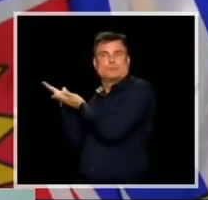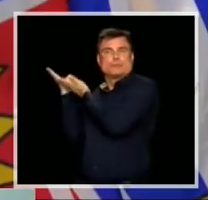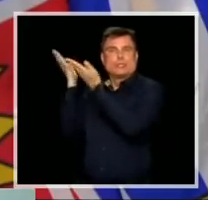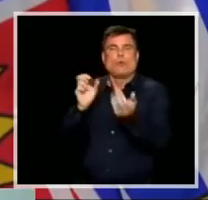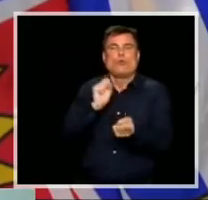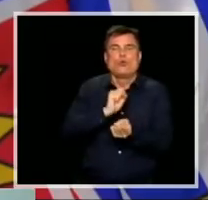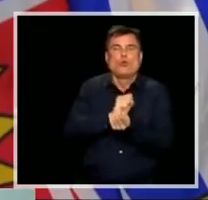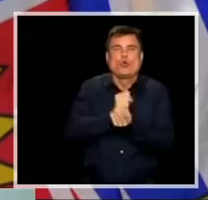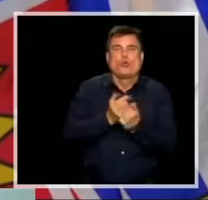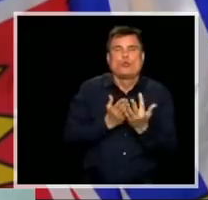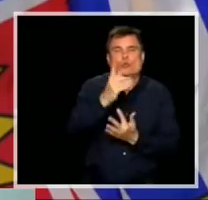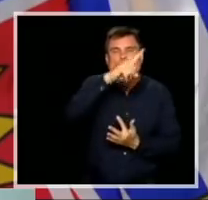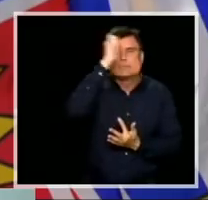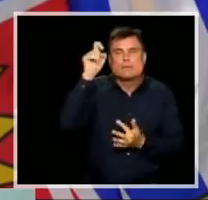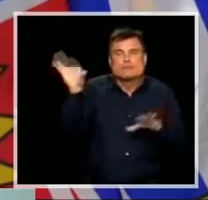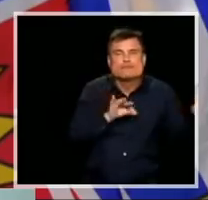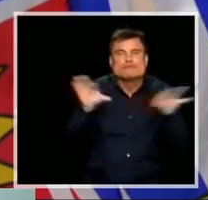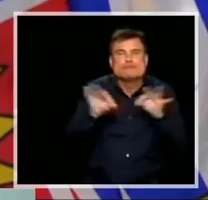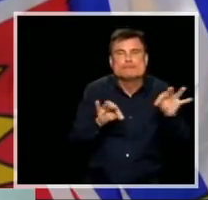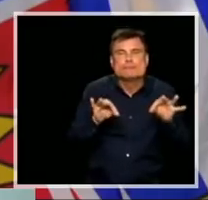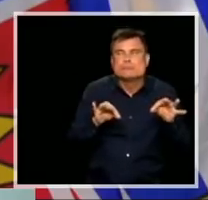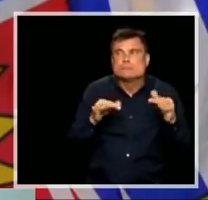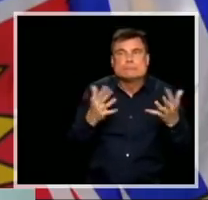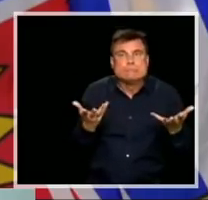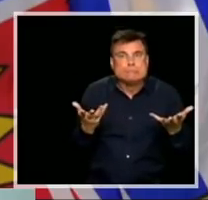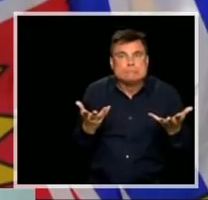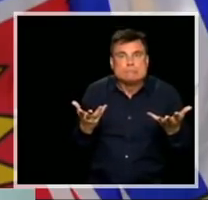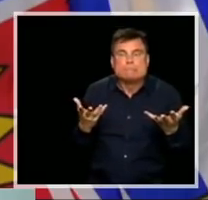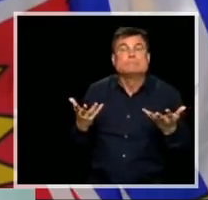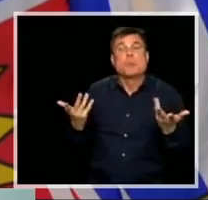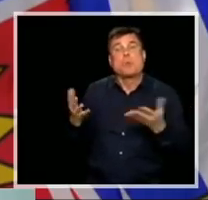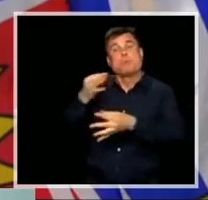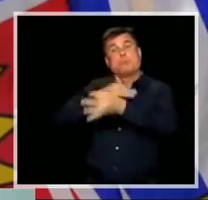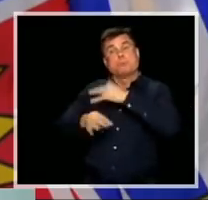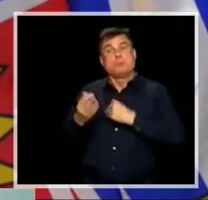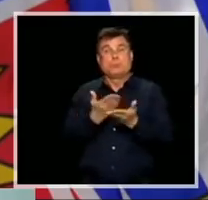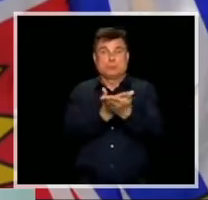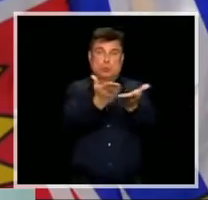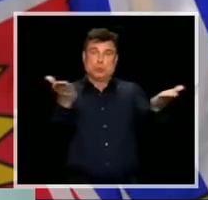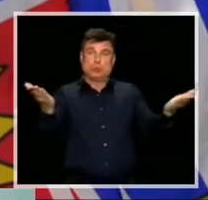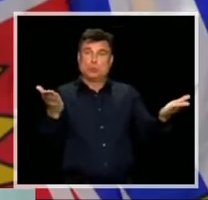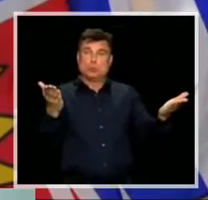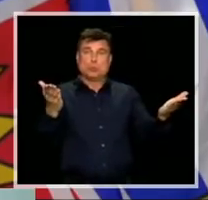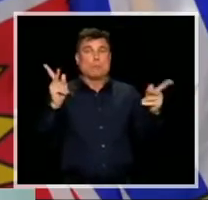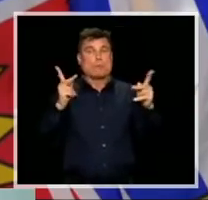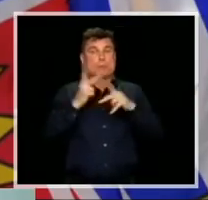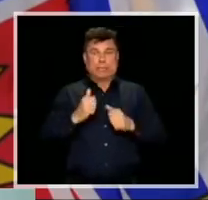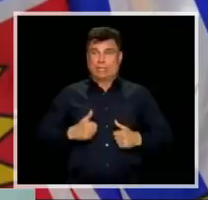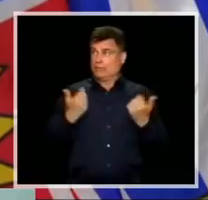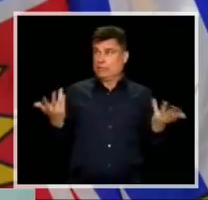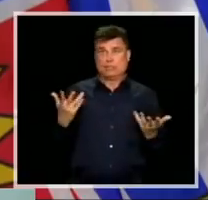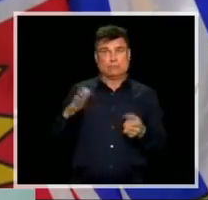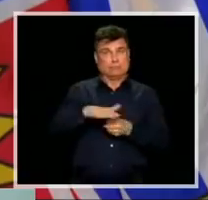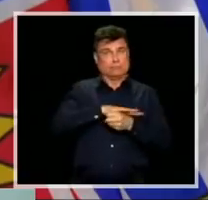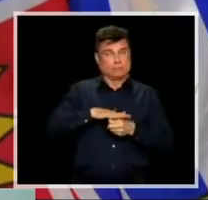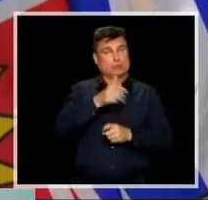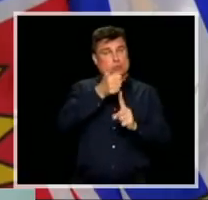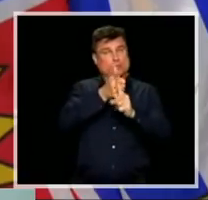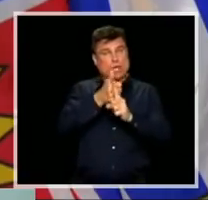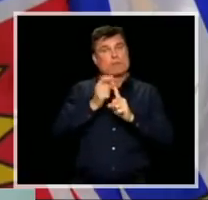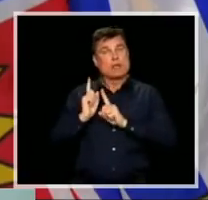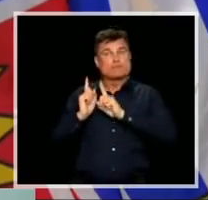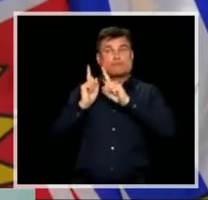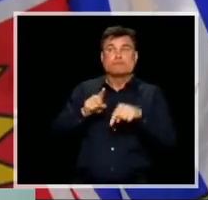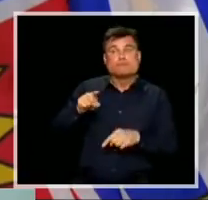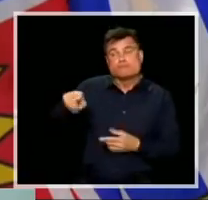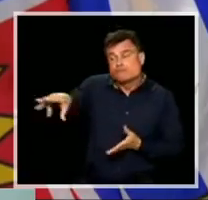social circles really has to be taken in the context of your own situation and that of your family. So if your